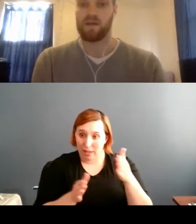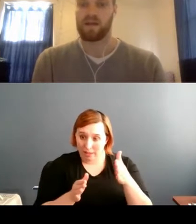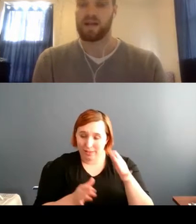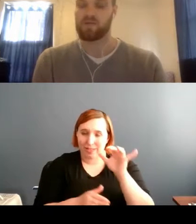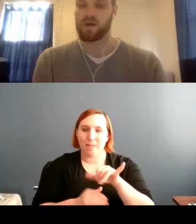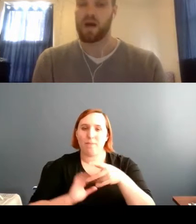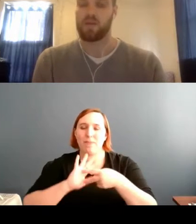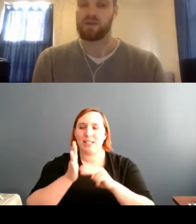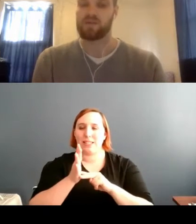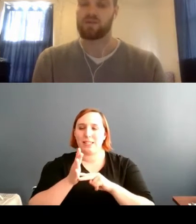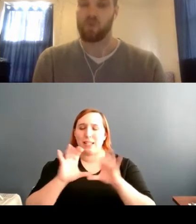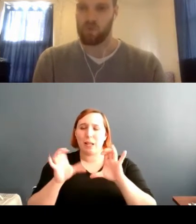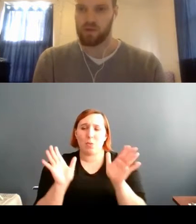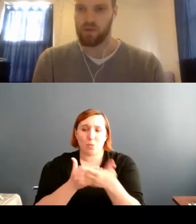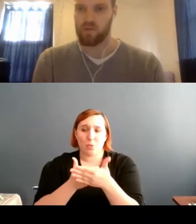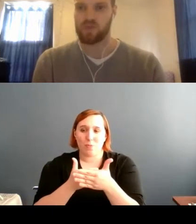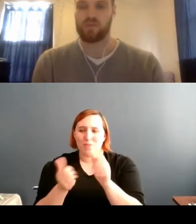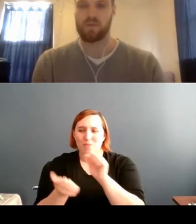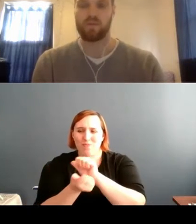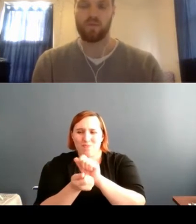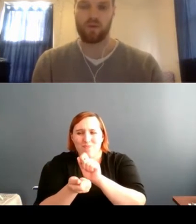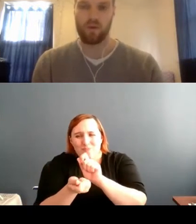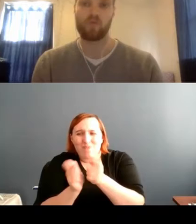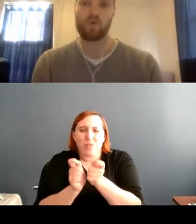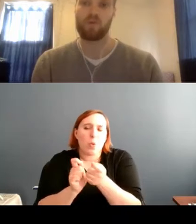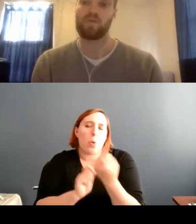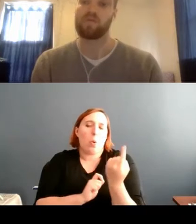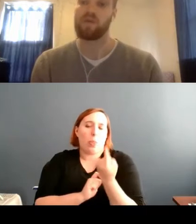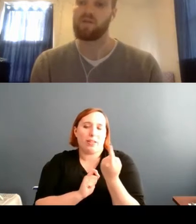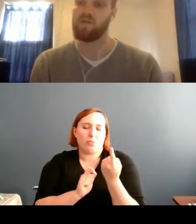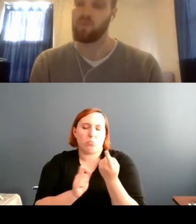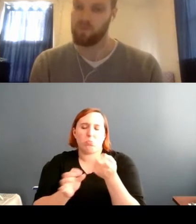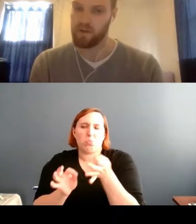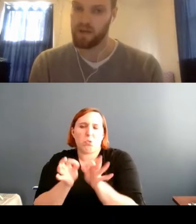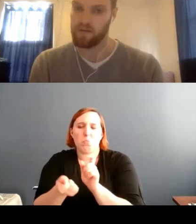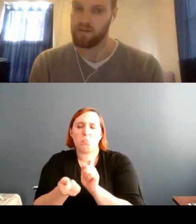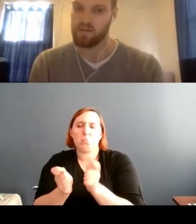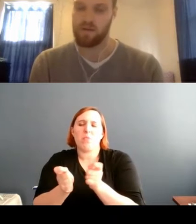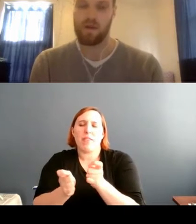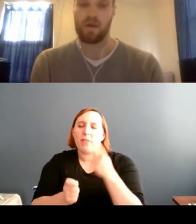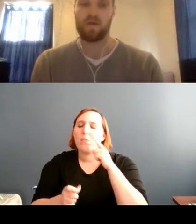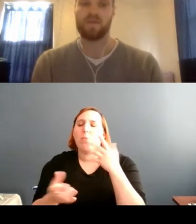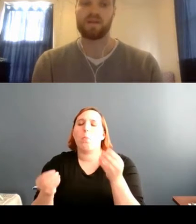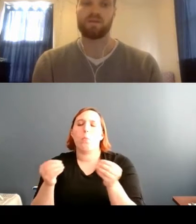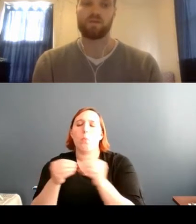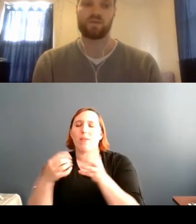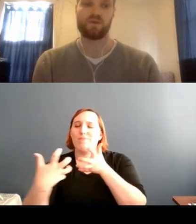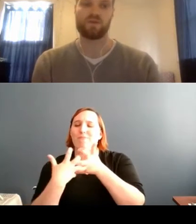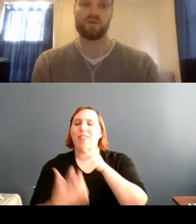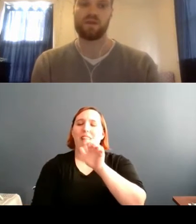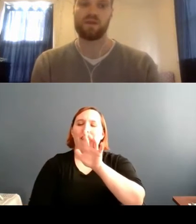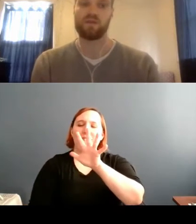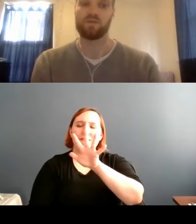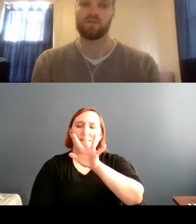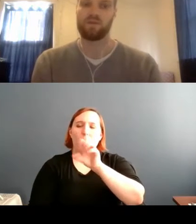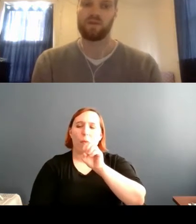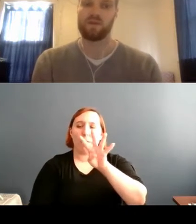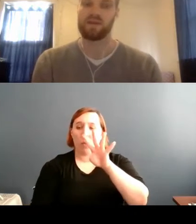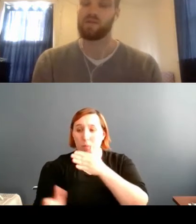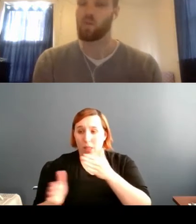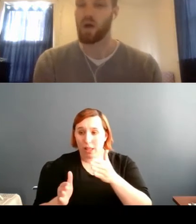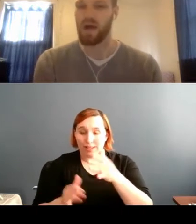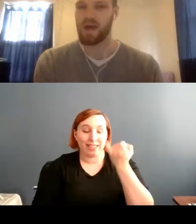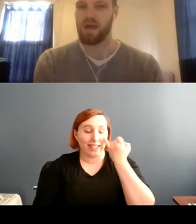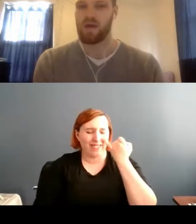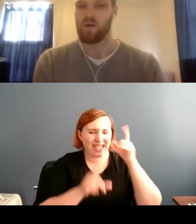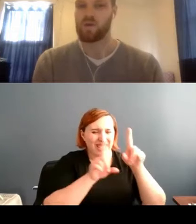they need classroom accommodations only, which would be more appropriate for a 504 plan. The testing shows that they need to learn in a